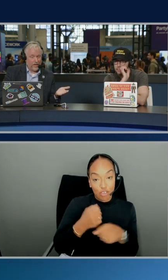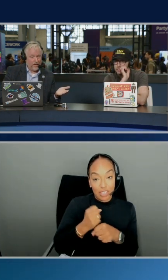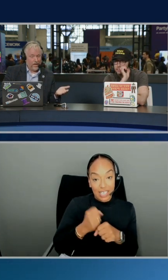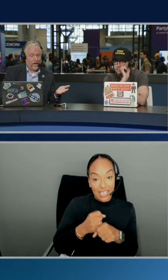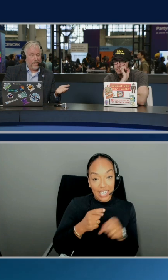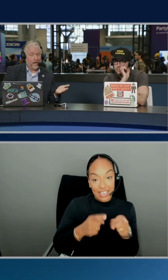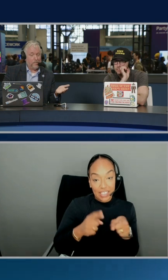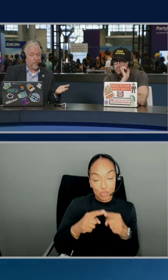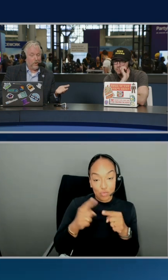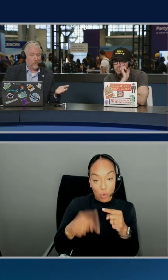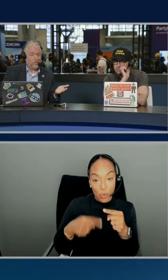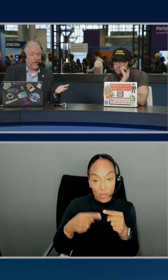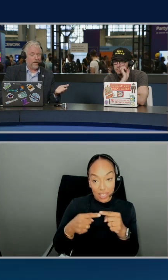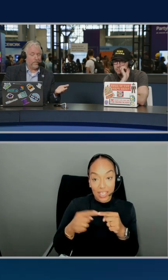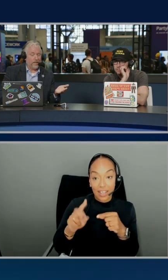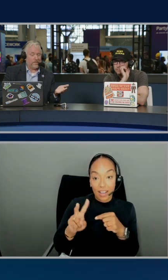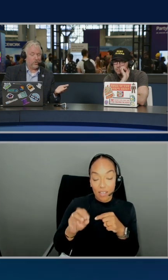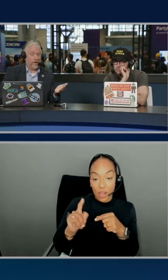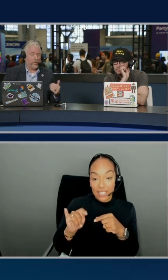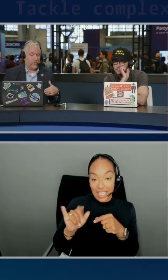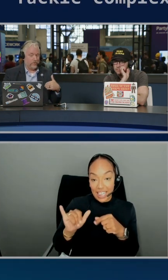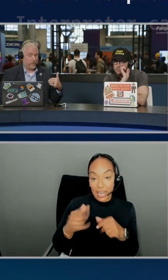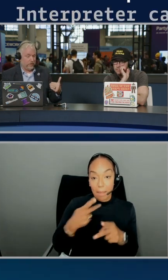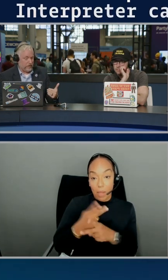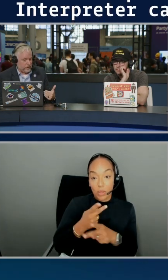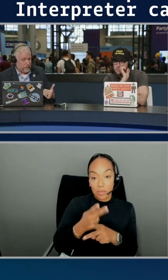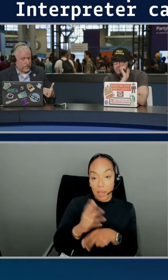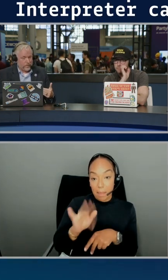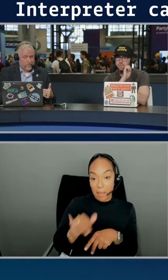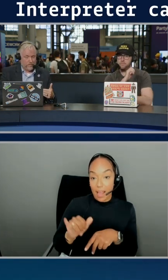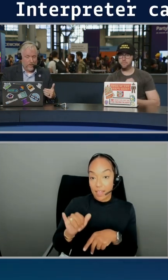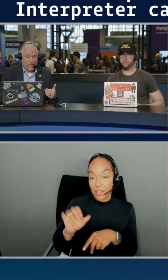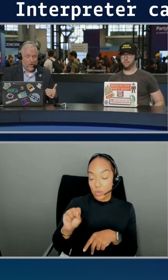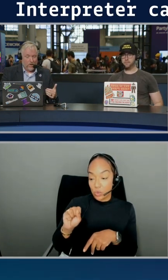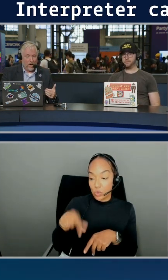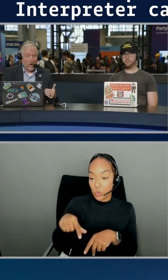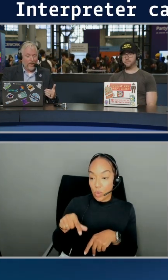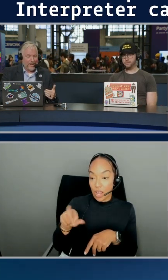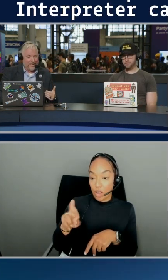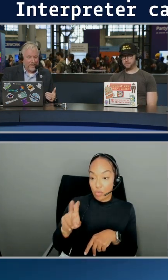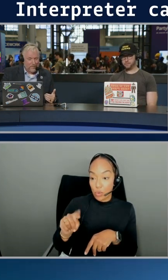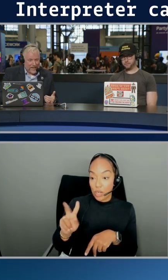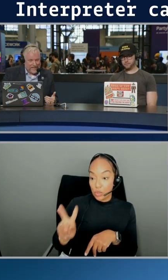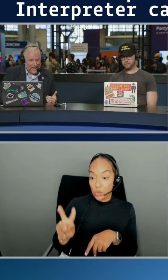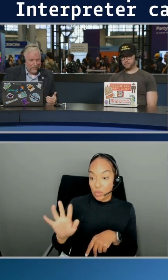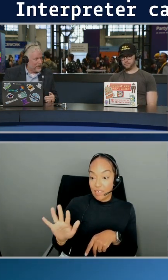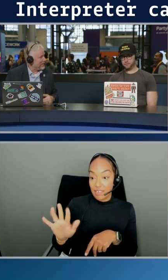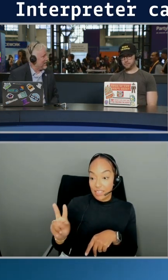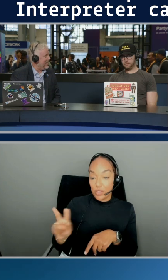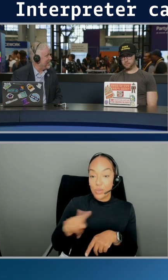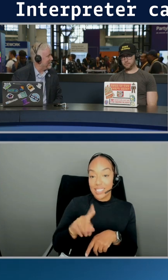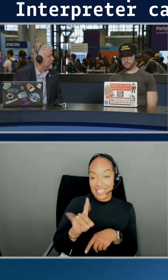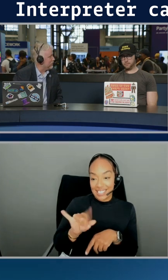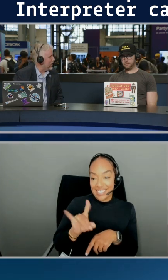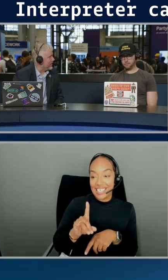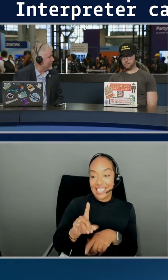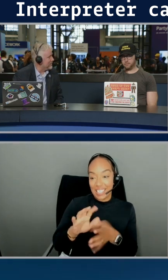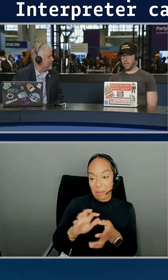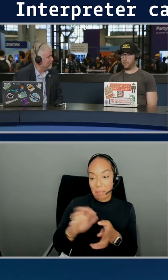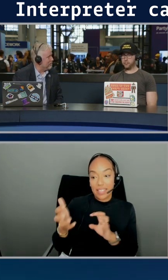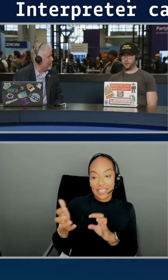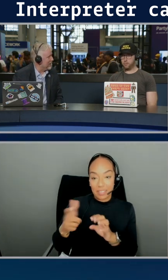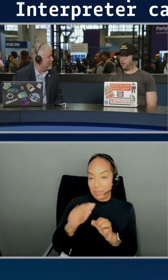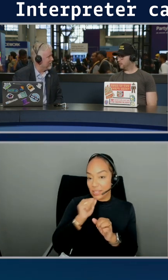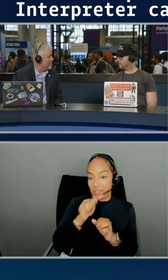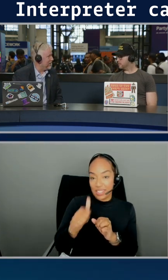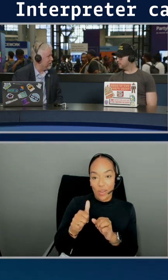Standard deviation. and I multiplied it by the square root of 252. Mm. Oh, and it did mess up. Look at that. It didn't plot it. Yeah,